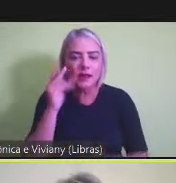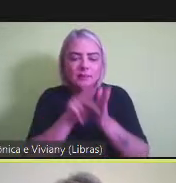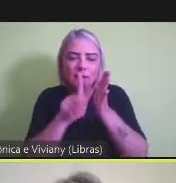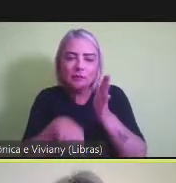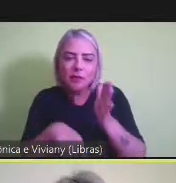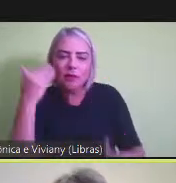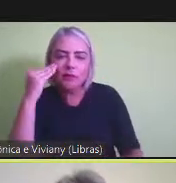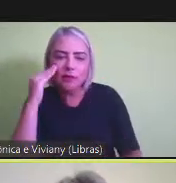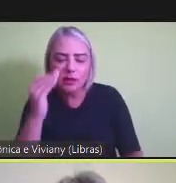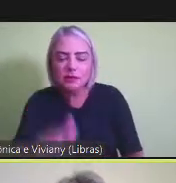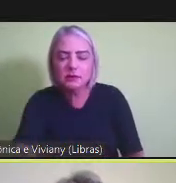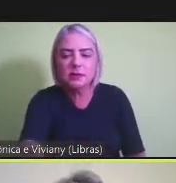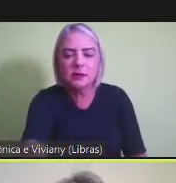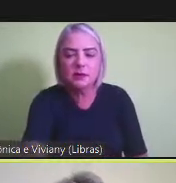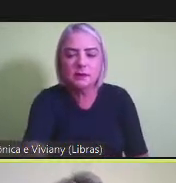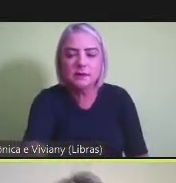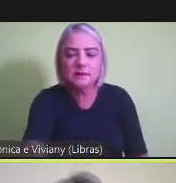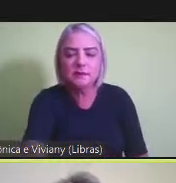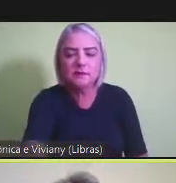aspects in which